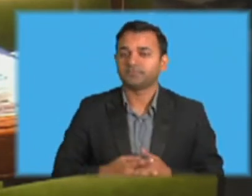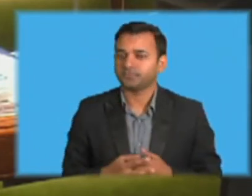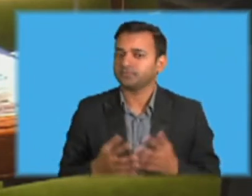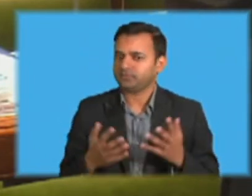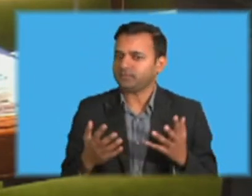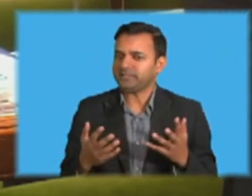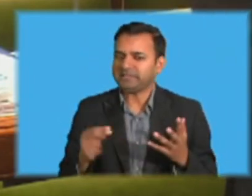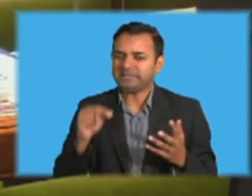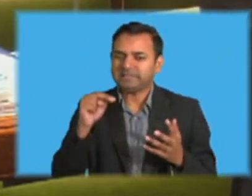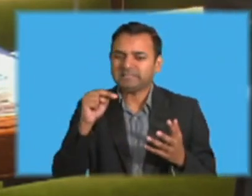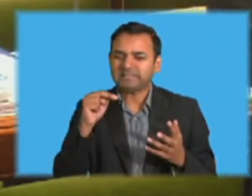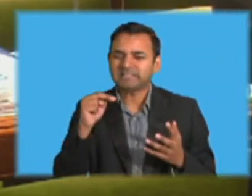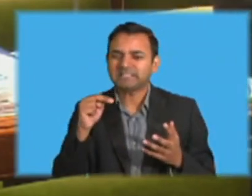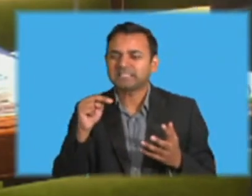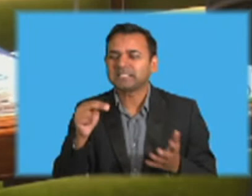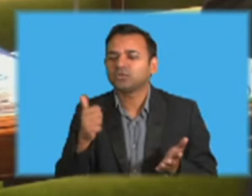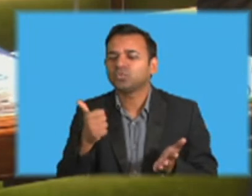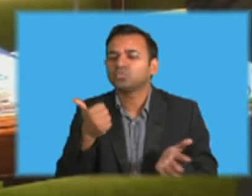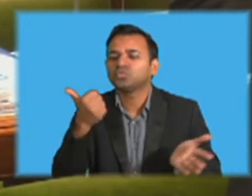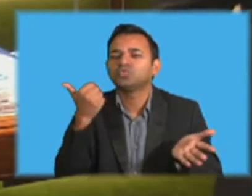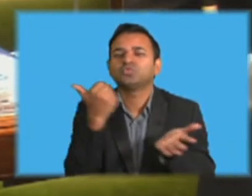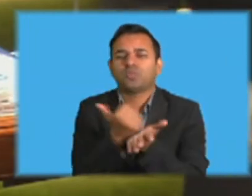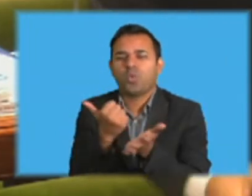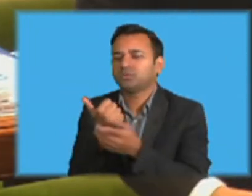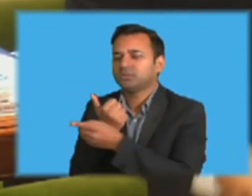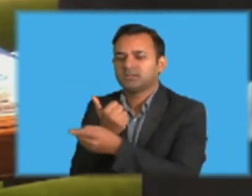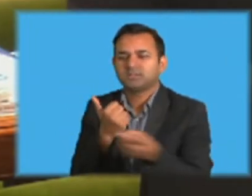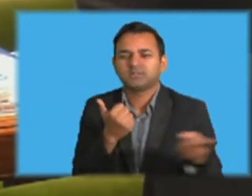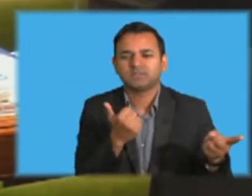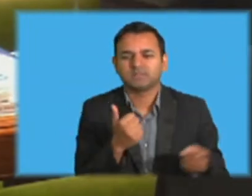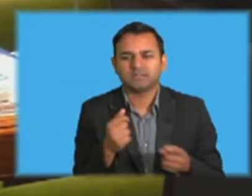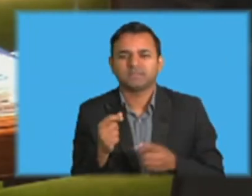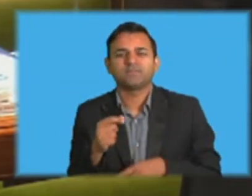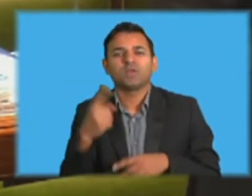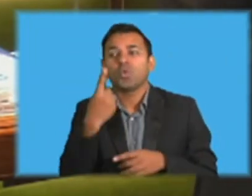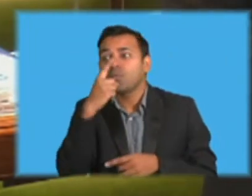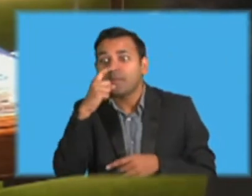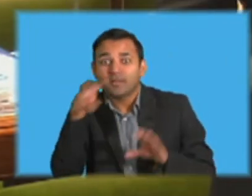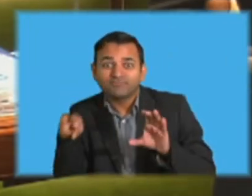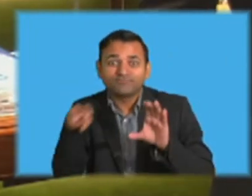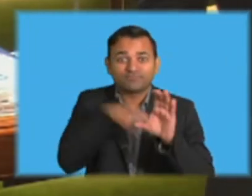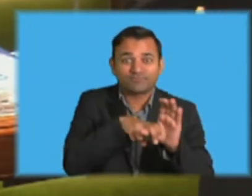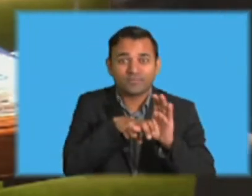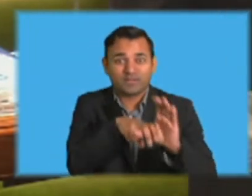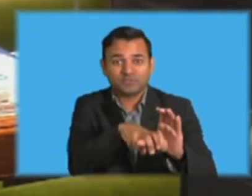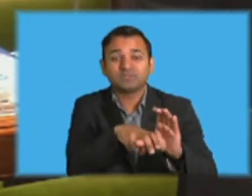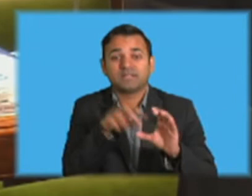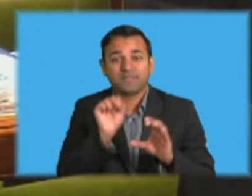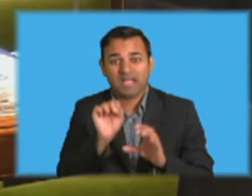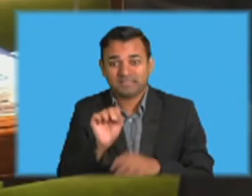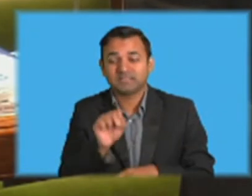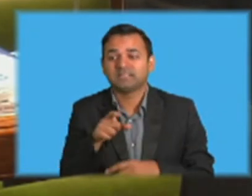of the travelling passenger. So, for example, if the machine does not work, then the passenger can